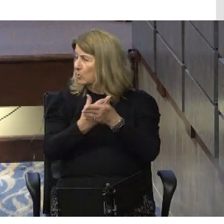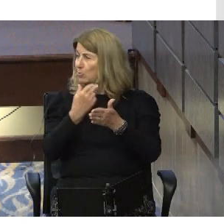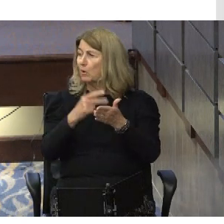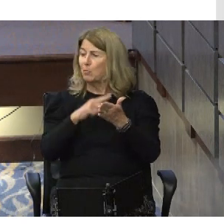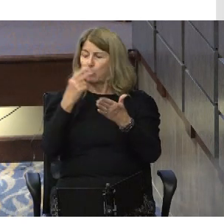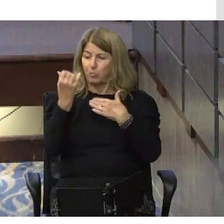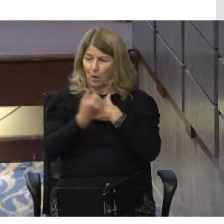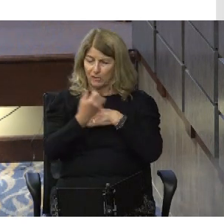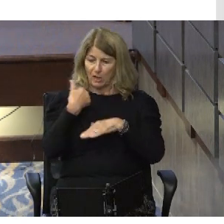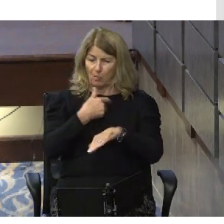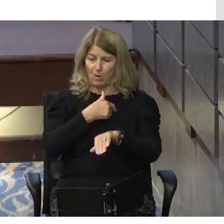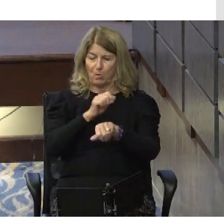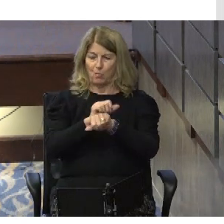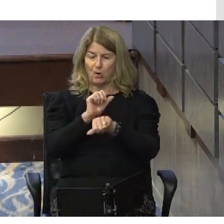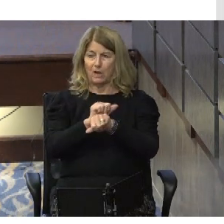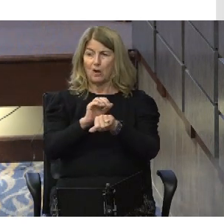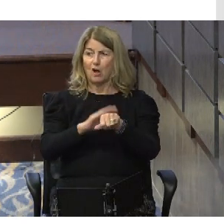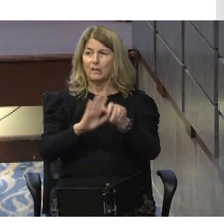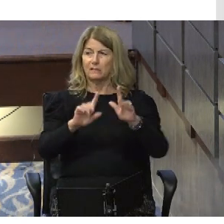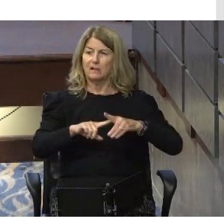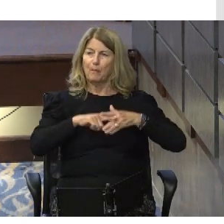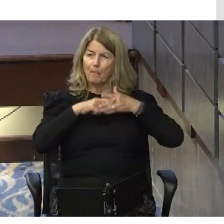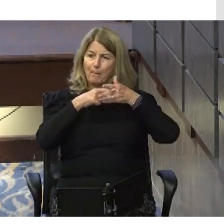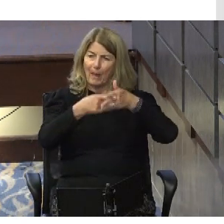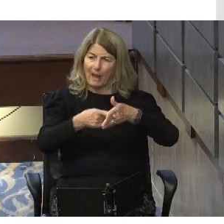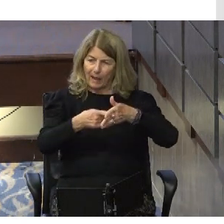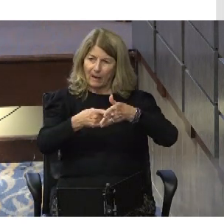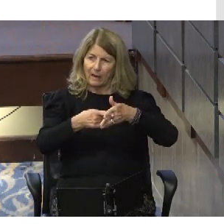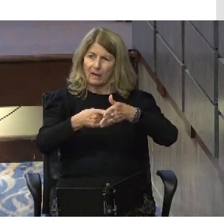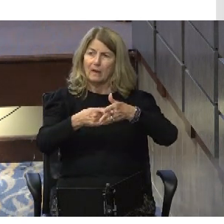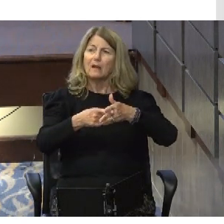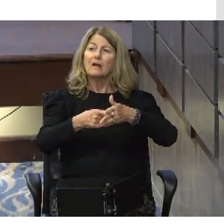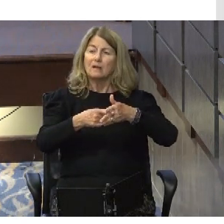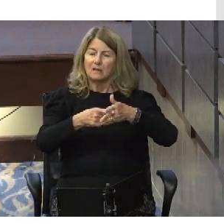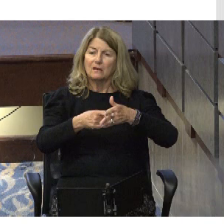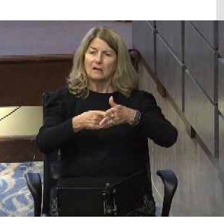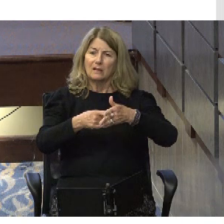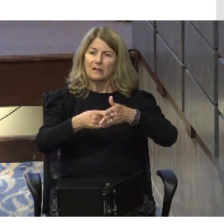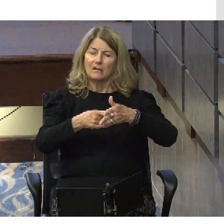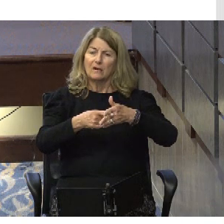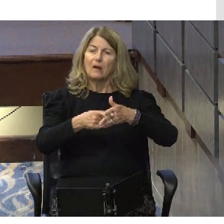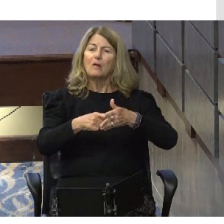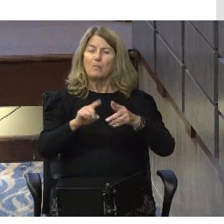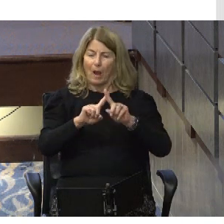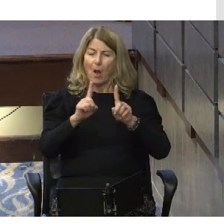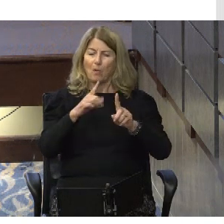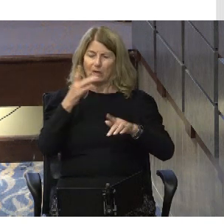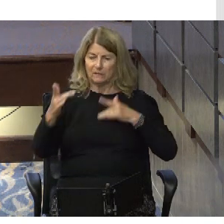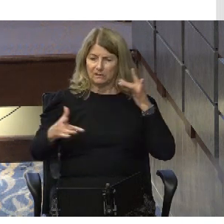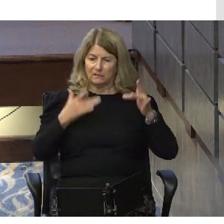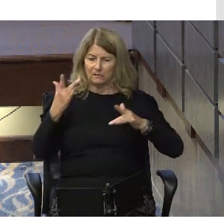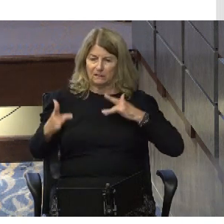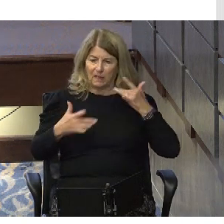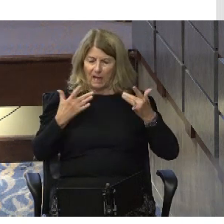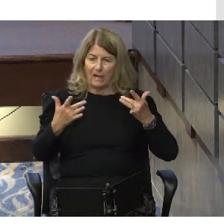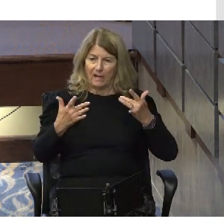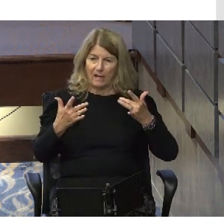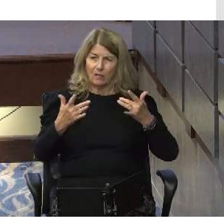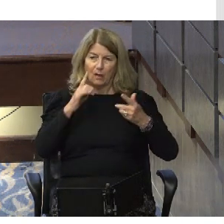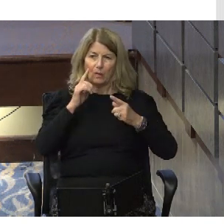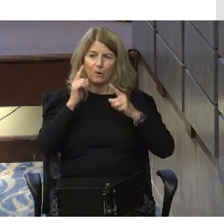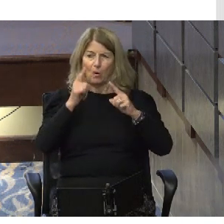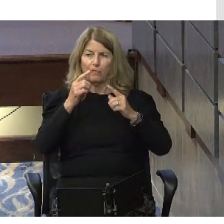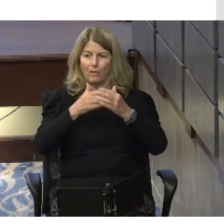working on. It's in the infant stages, but we're excited about where we've come already and where we're headed in the next few months and hopefully